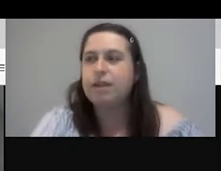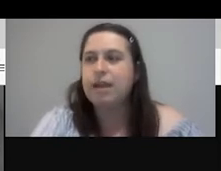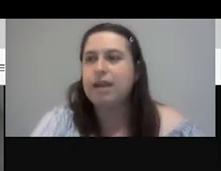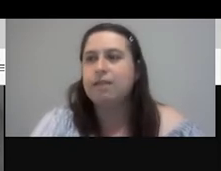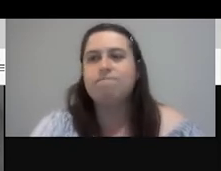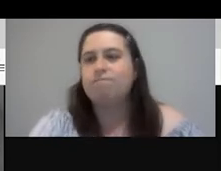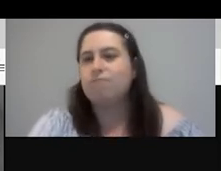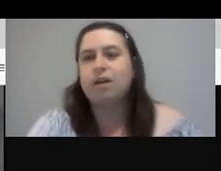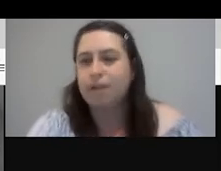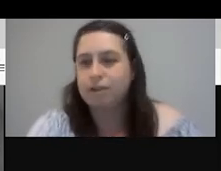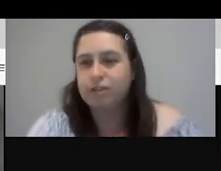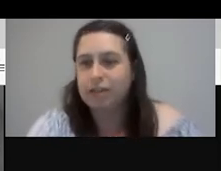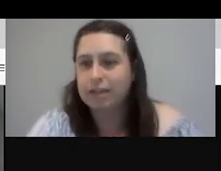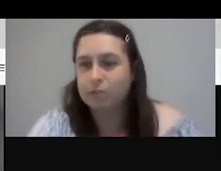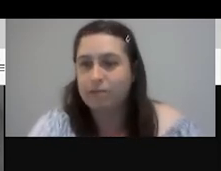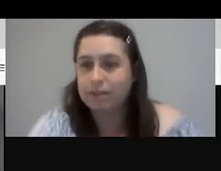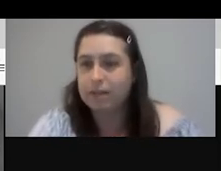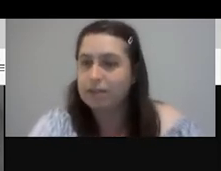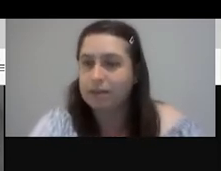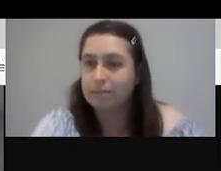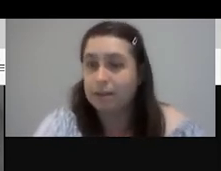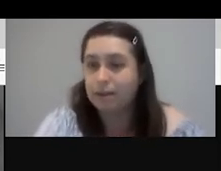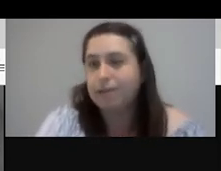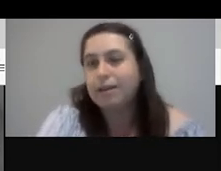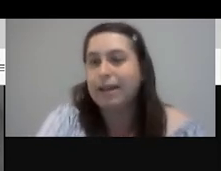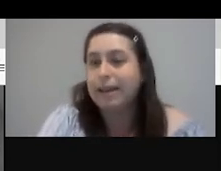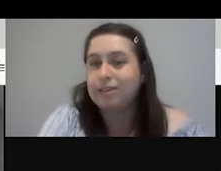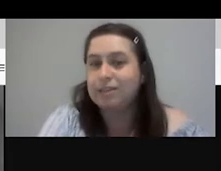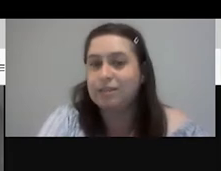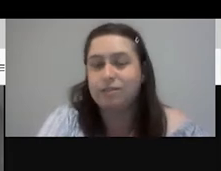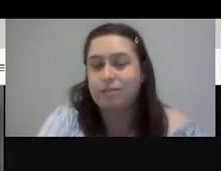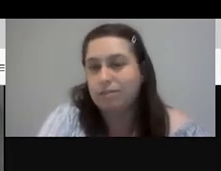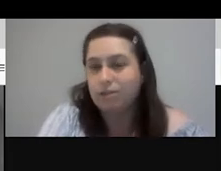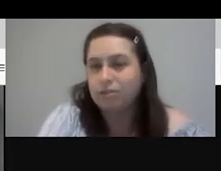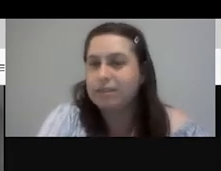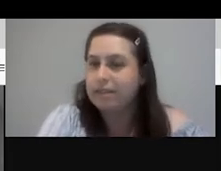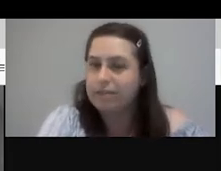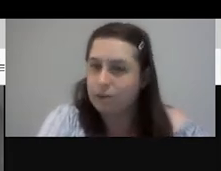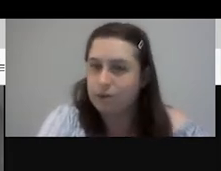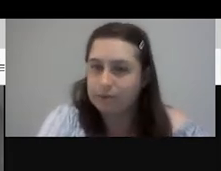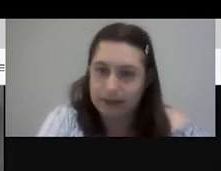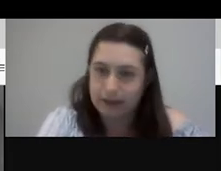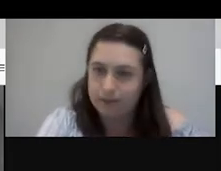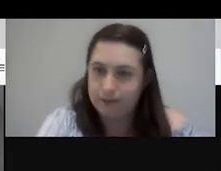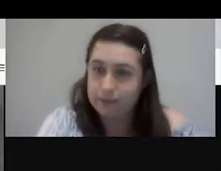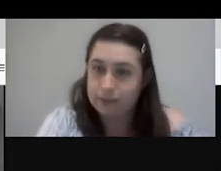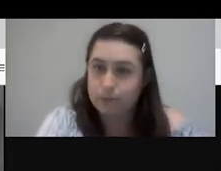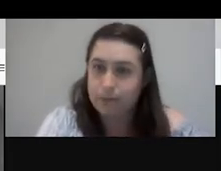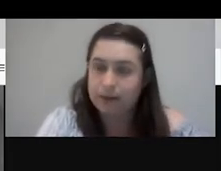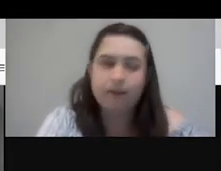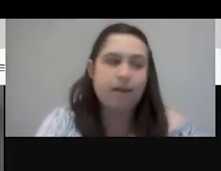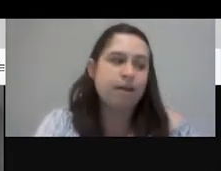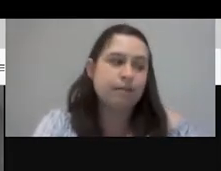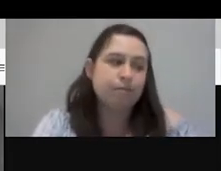so that in another 100 years, when researchers come to look in collections, those stories are there and they know what it was like for these